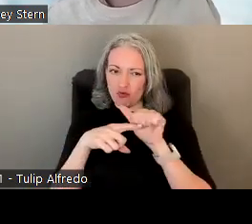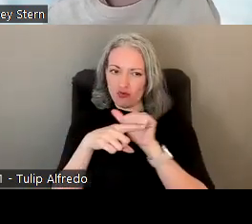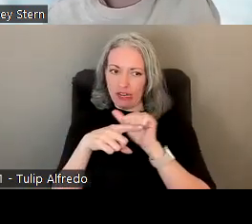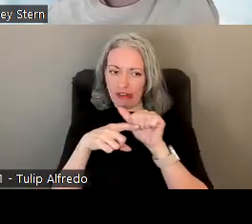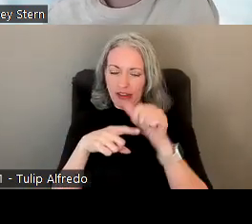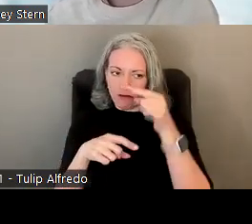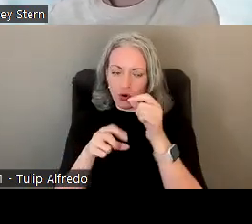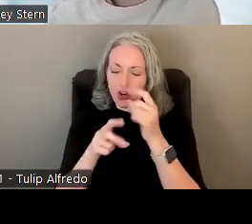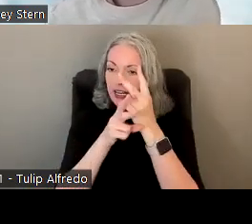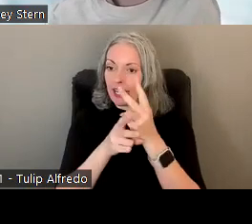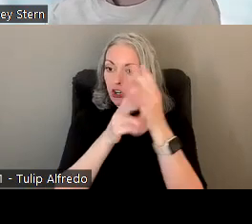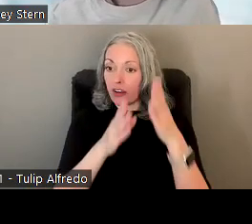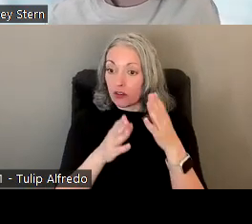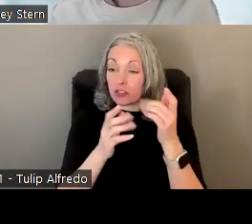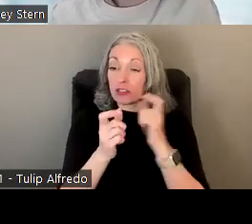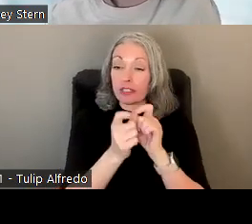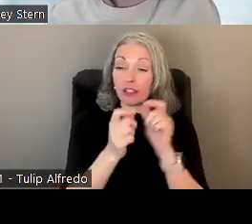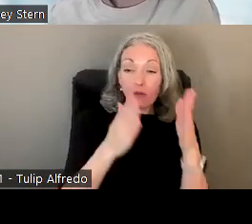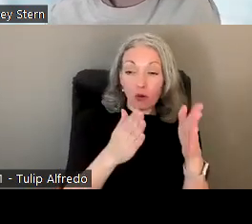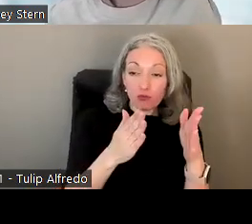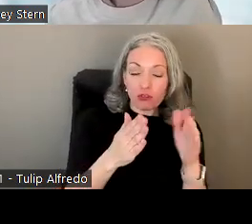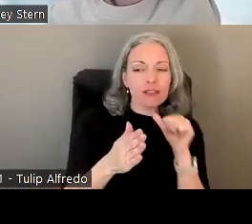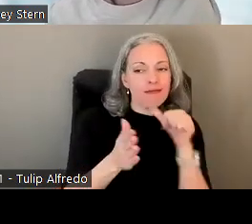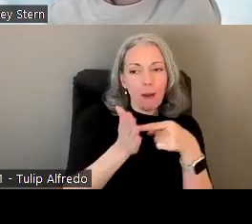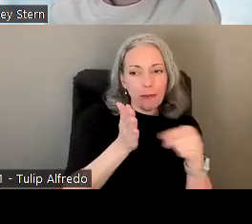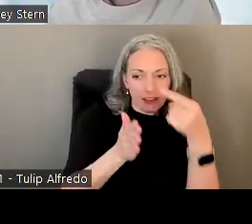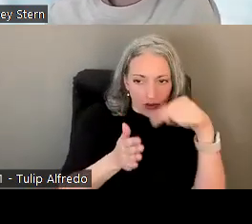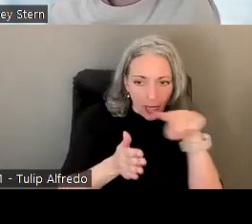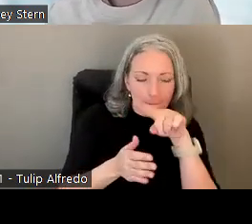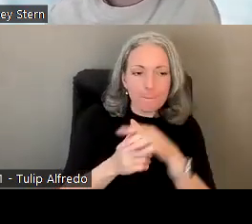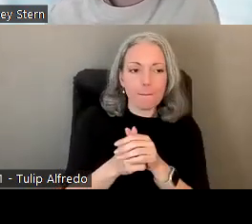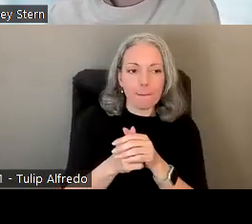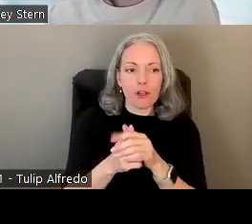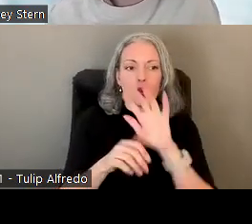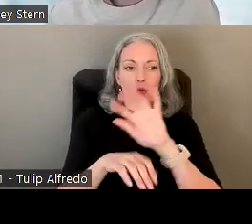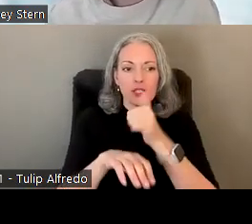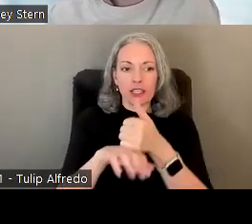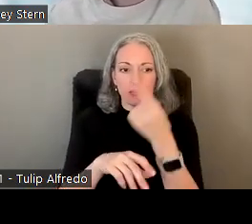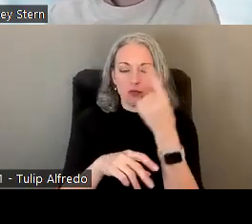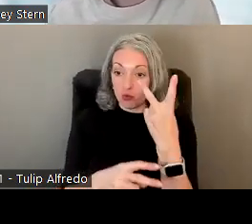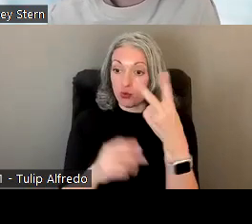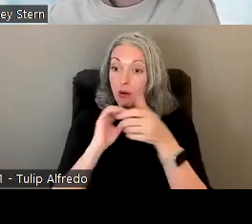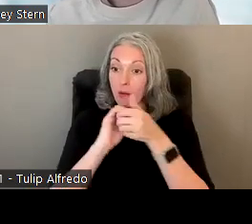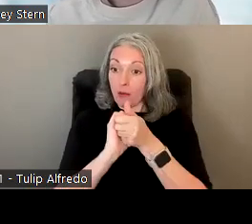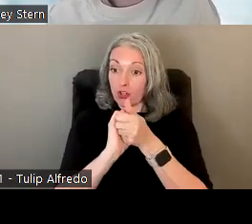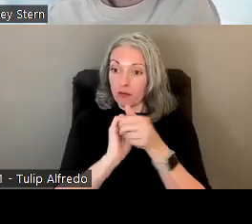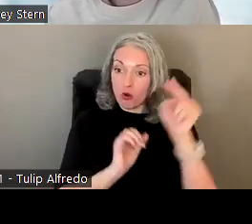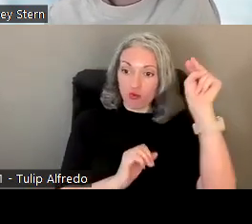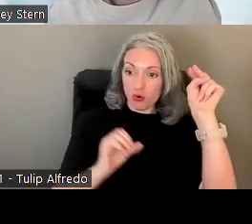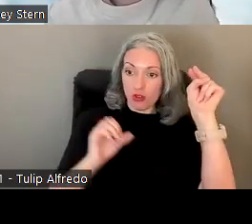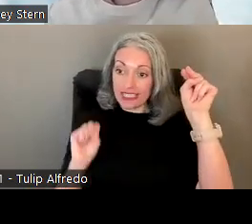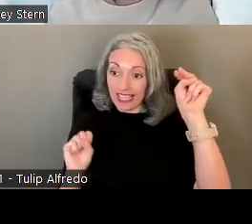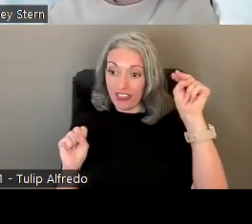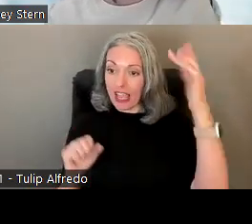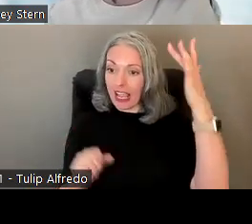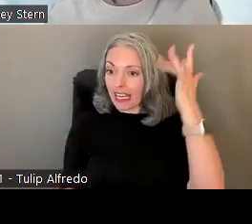with a specific focus on unpaid family caregivers. We established 2 partnerships between Northern and Southern California with